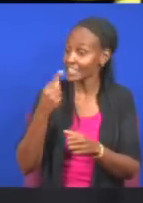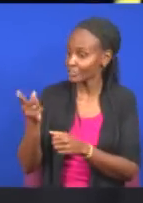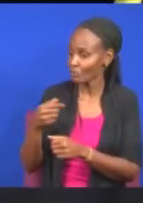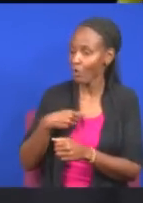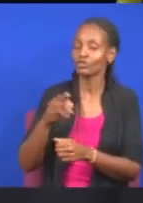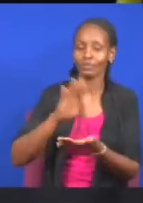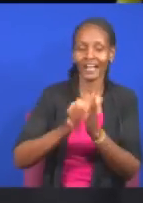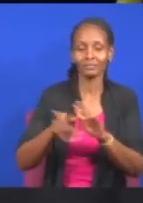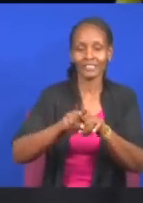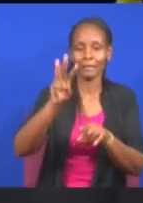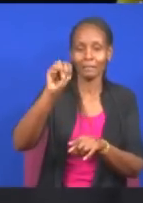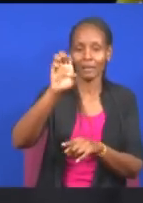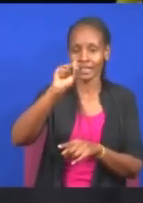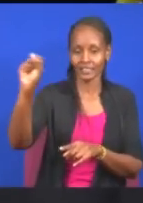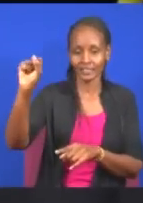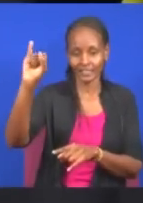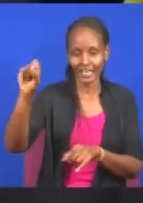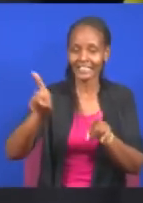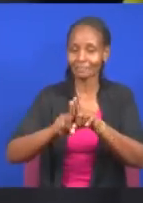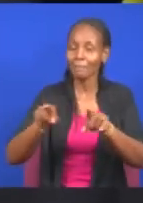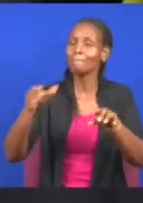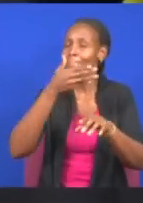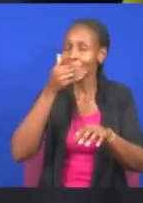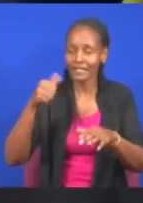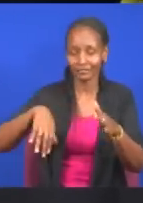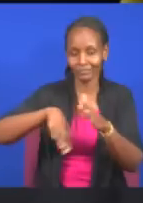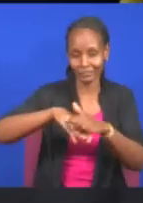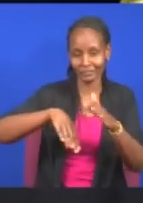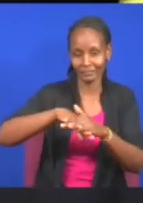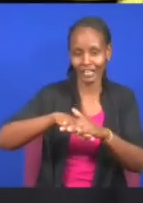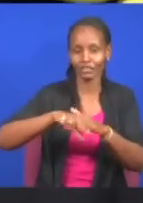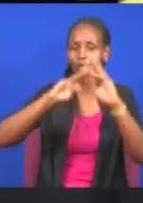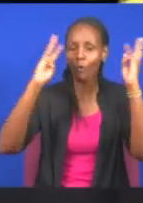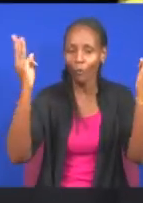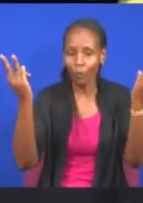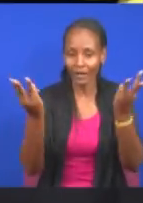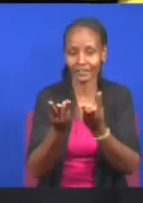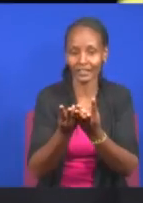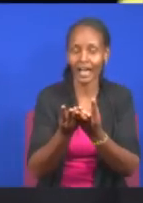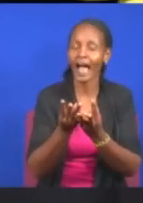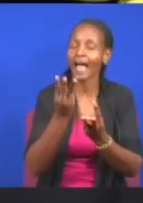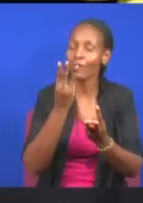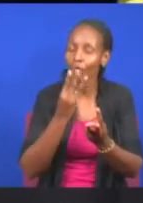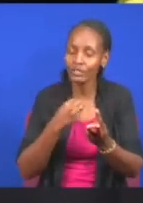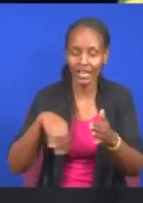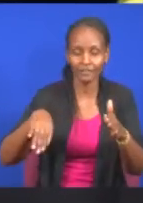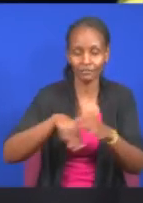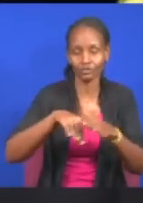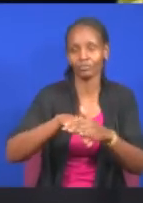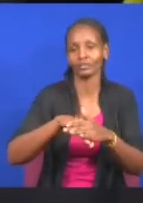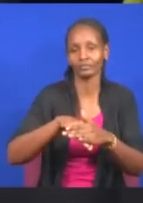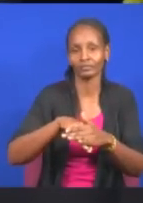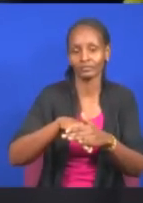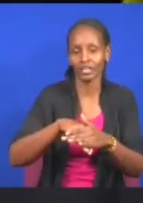The best footballer in the whole world. Wow. Do you know what I wanted? What did you want? A football. Wow. So I